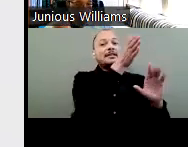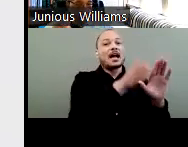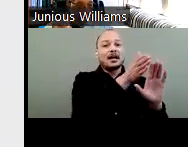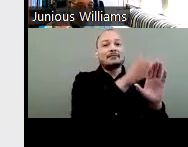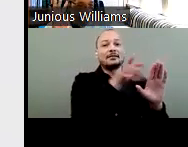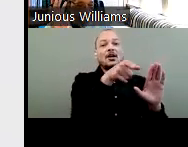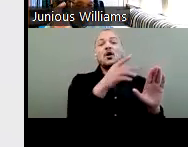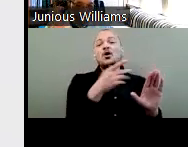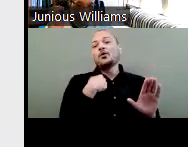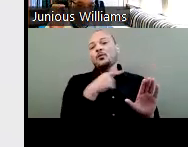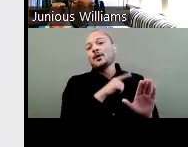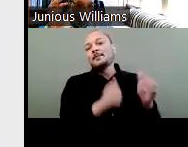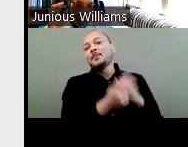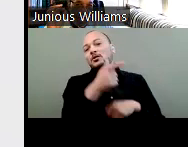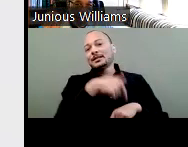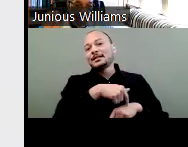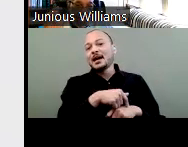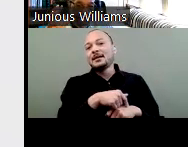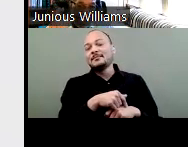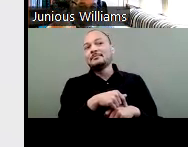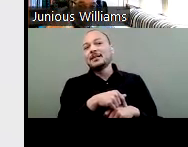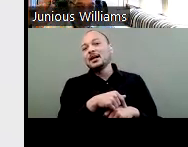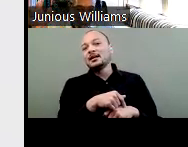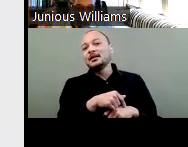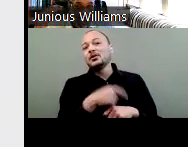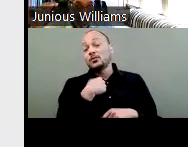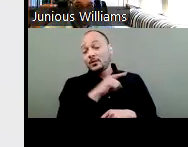almost traditionally navigate when we start talking about